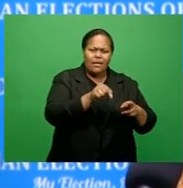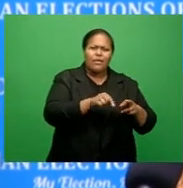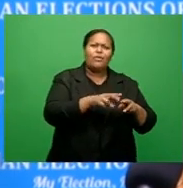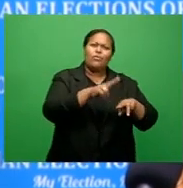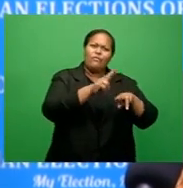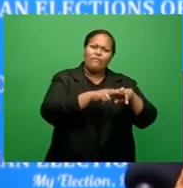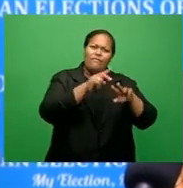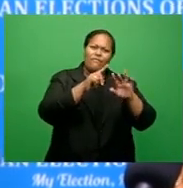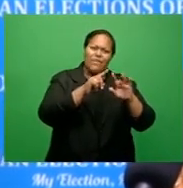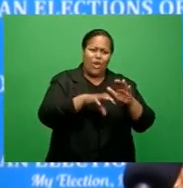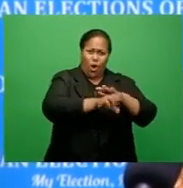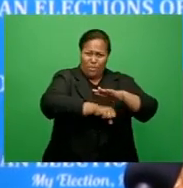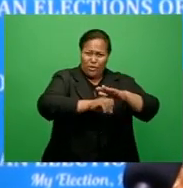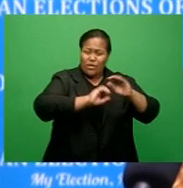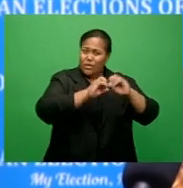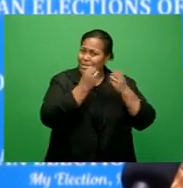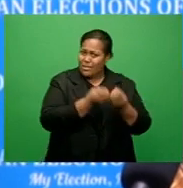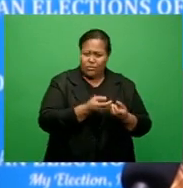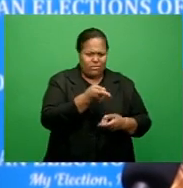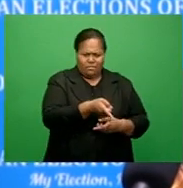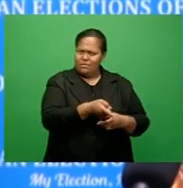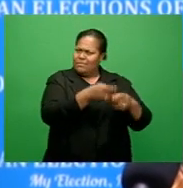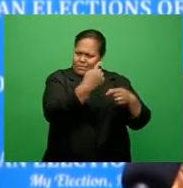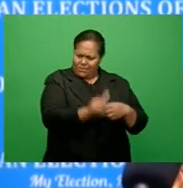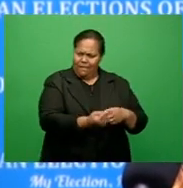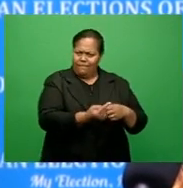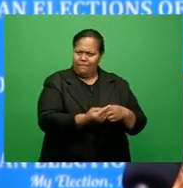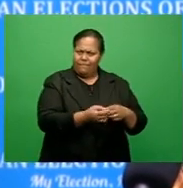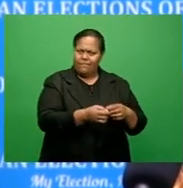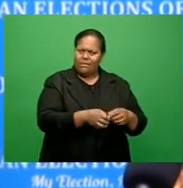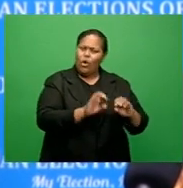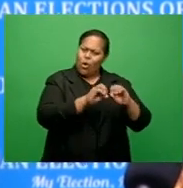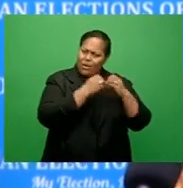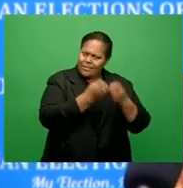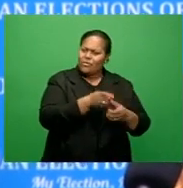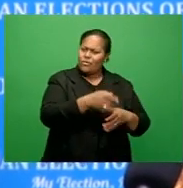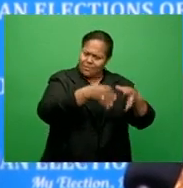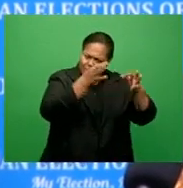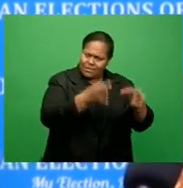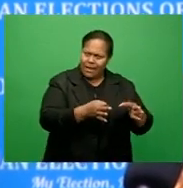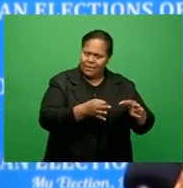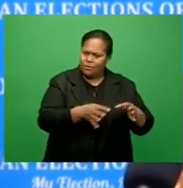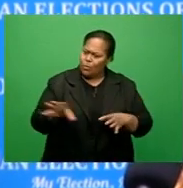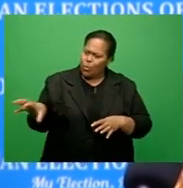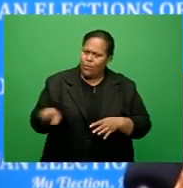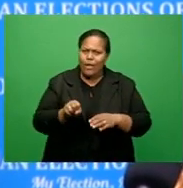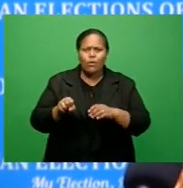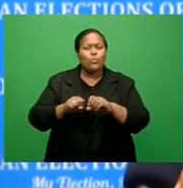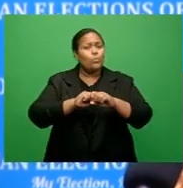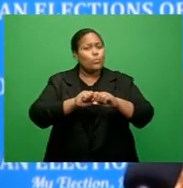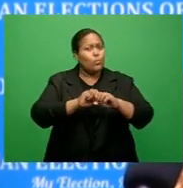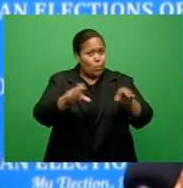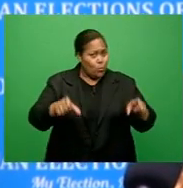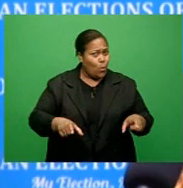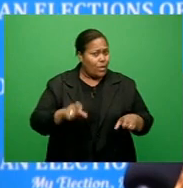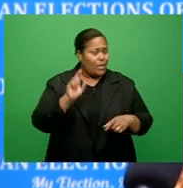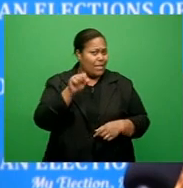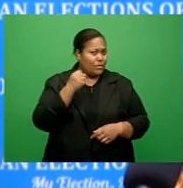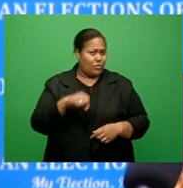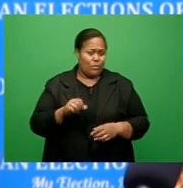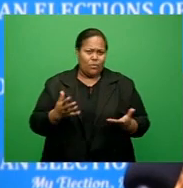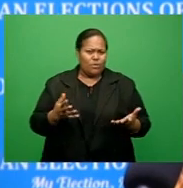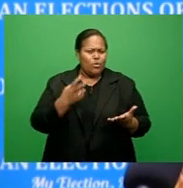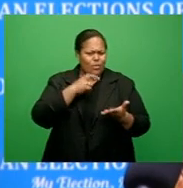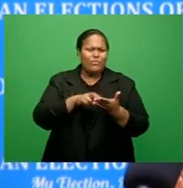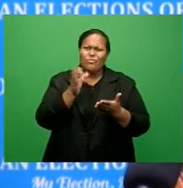afterwards determined by FICAC whether it intends to prosecute or not. The registrar has always been transparent